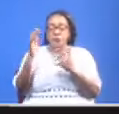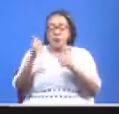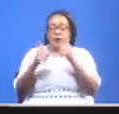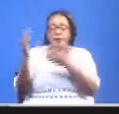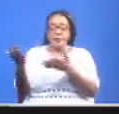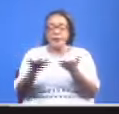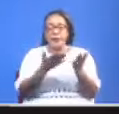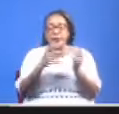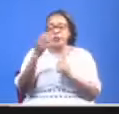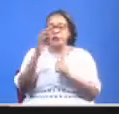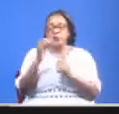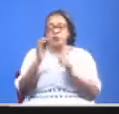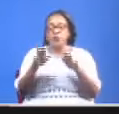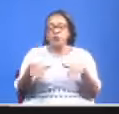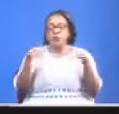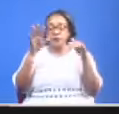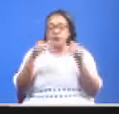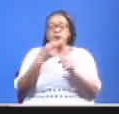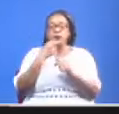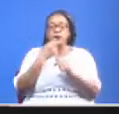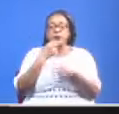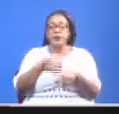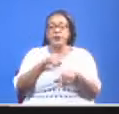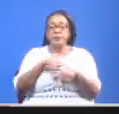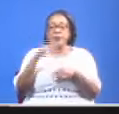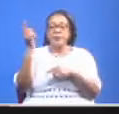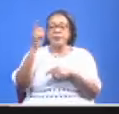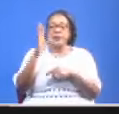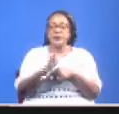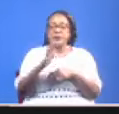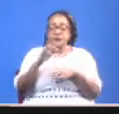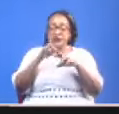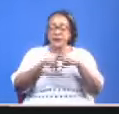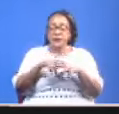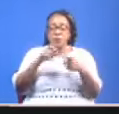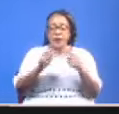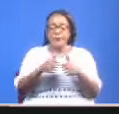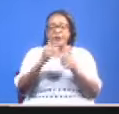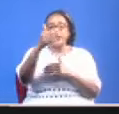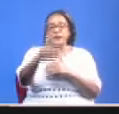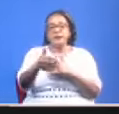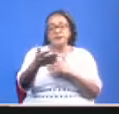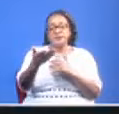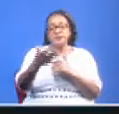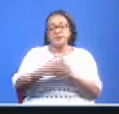table. So we wait and see from Tuesday, when the ministers sit down, what happens next.